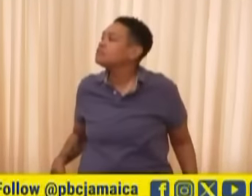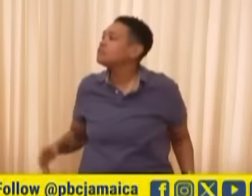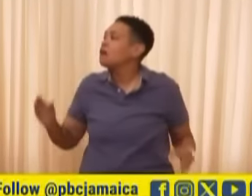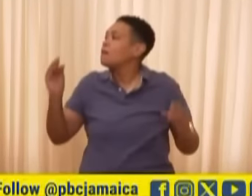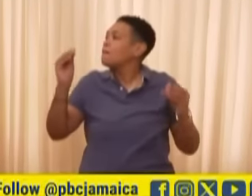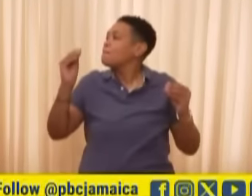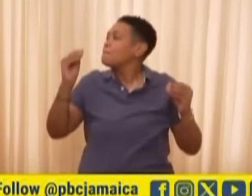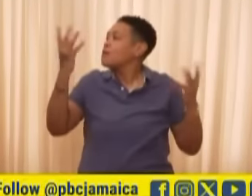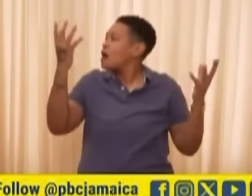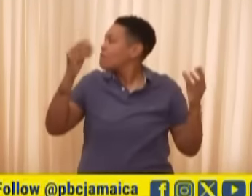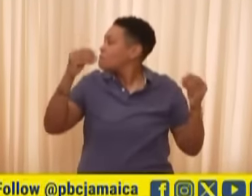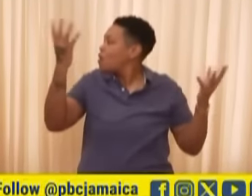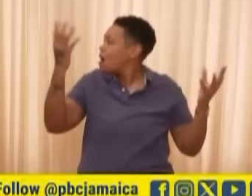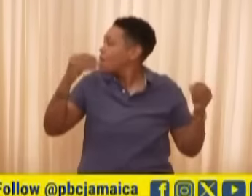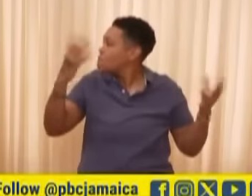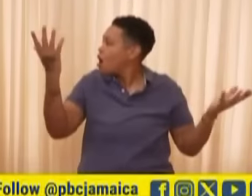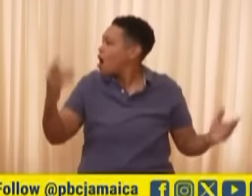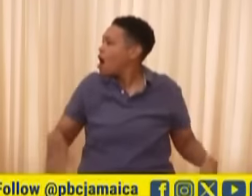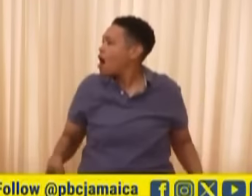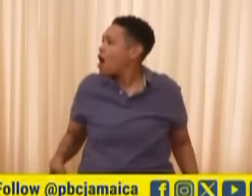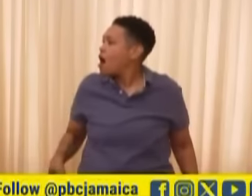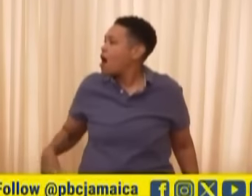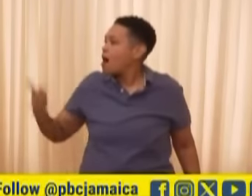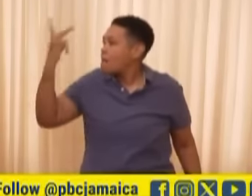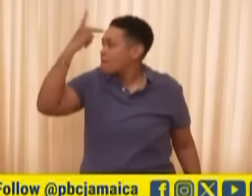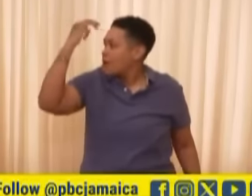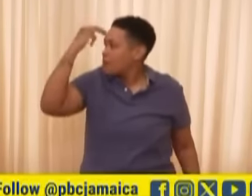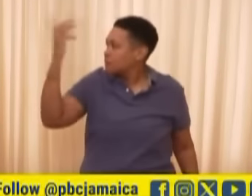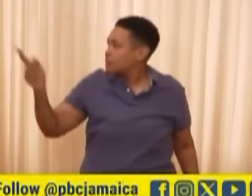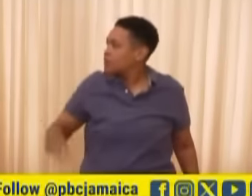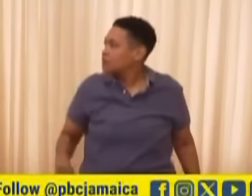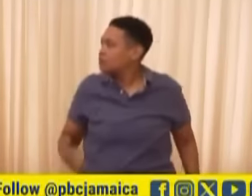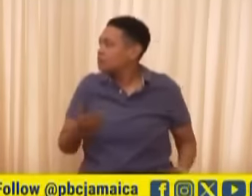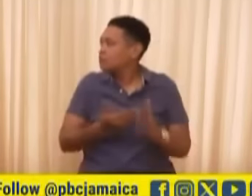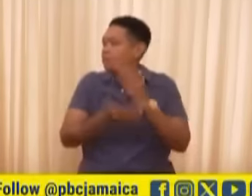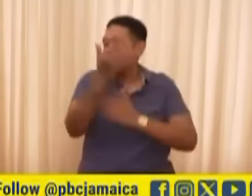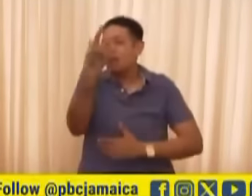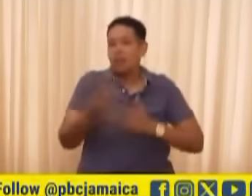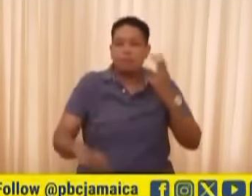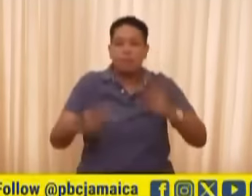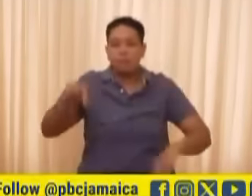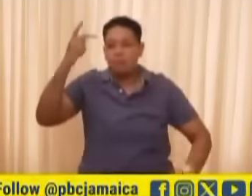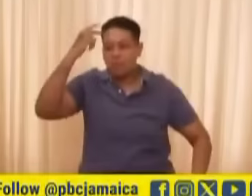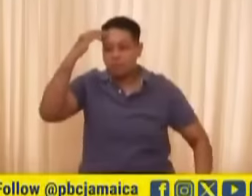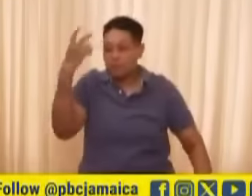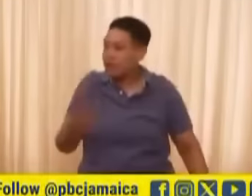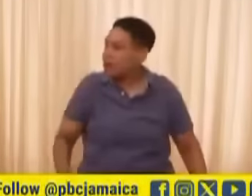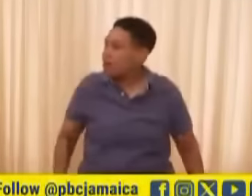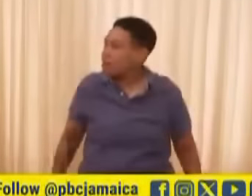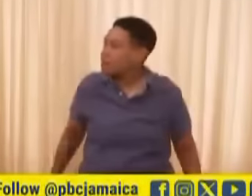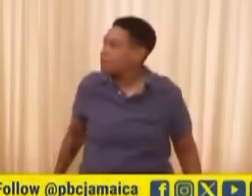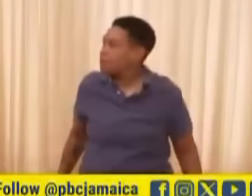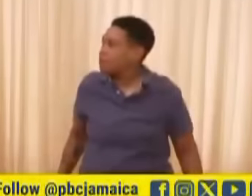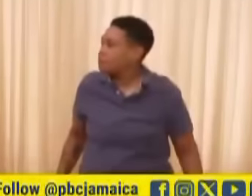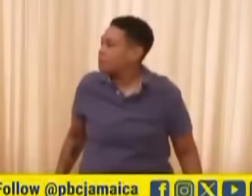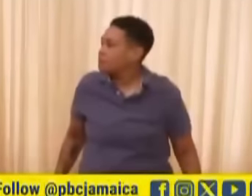position. Ladies and gentlemen, please stand for the Pause to welcome Prime Minister.